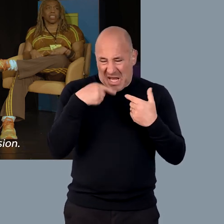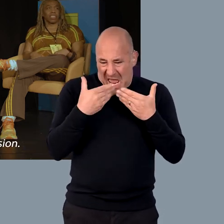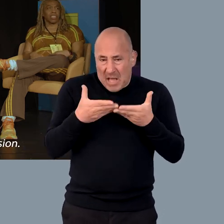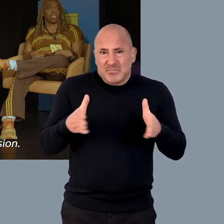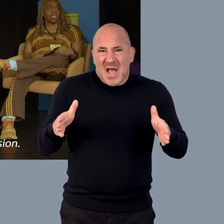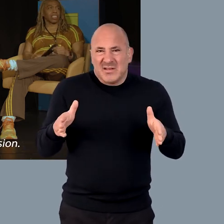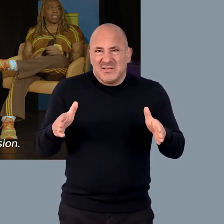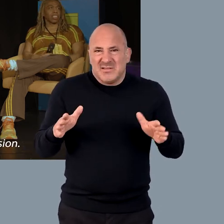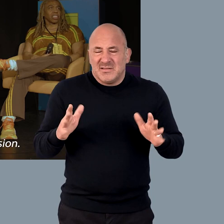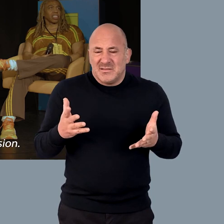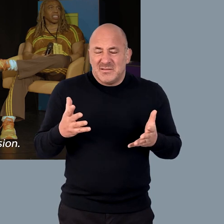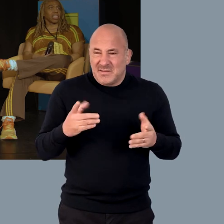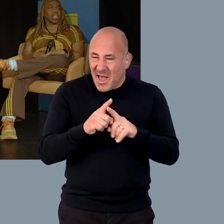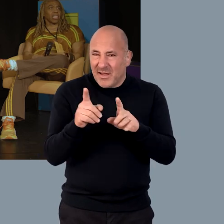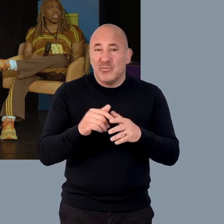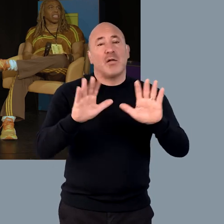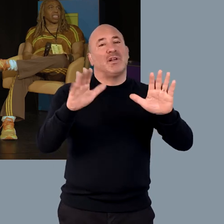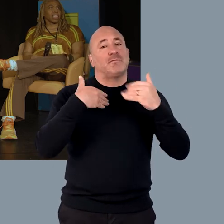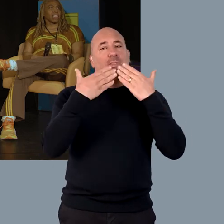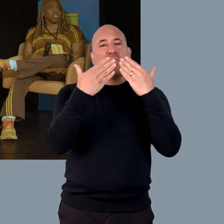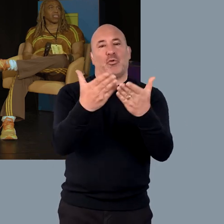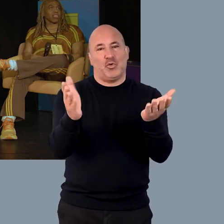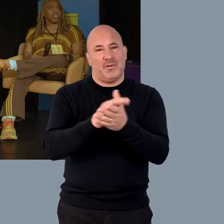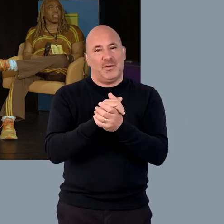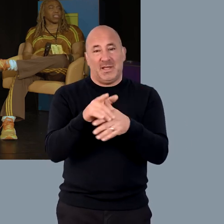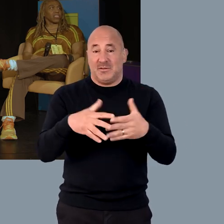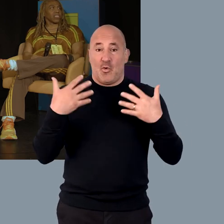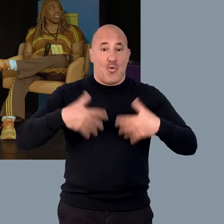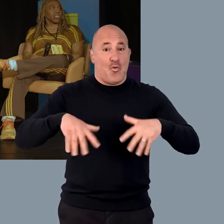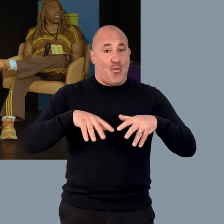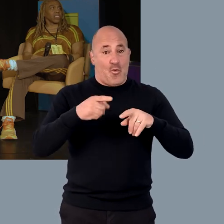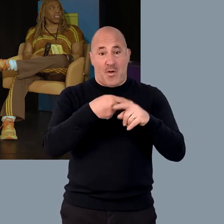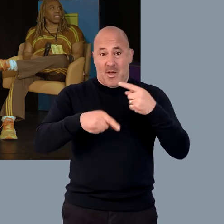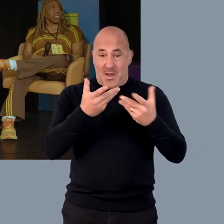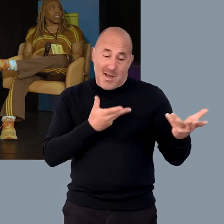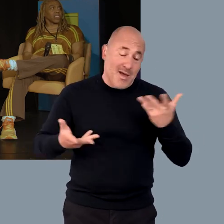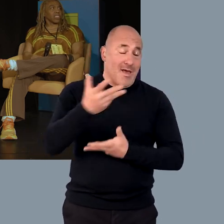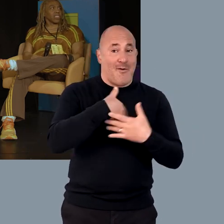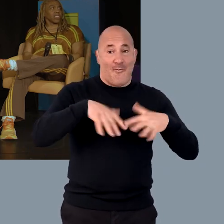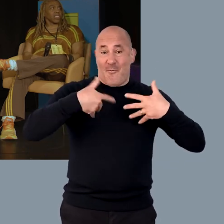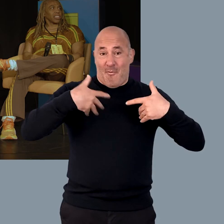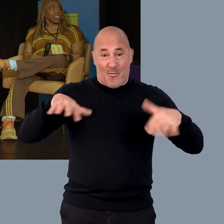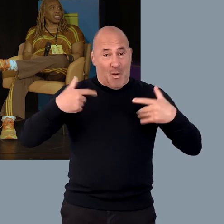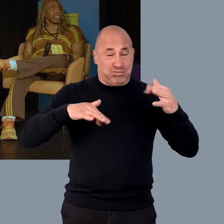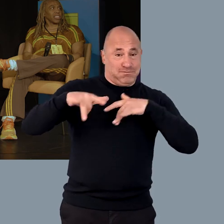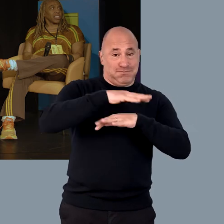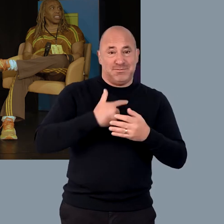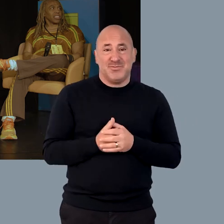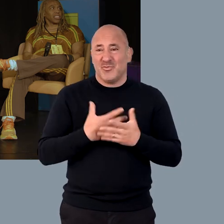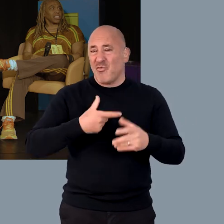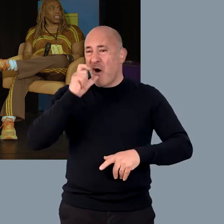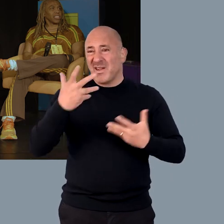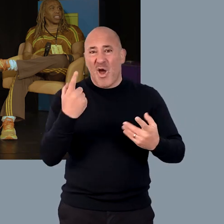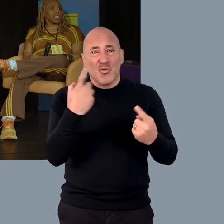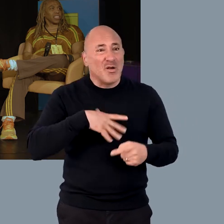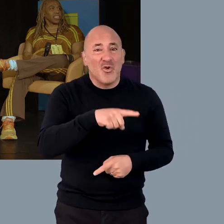recognize there's an opportunity for expansion i'm gonna have to thank you guys this has been an amazing panel discussion so dynamic who